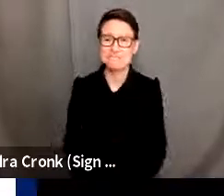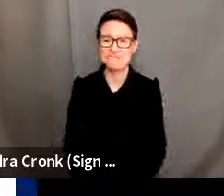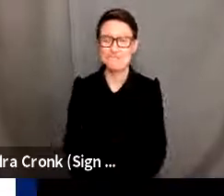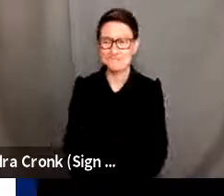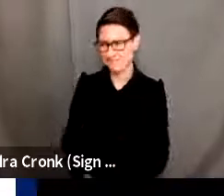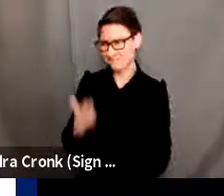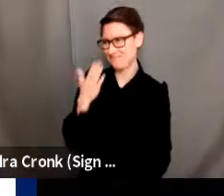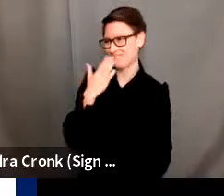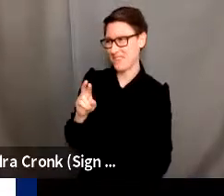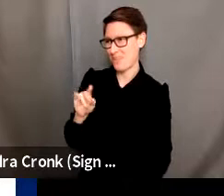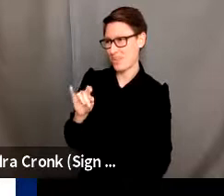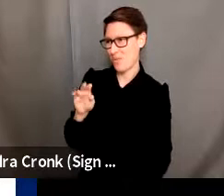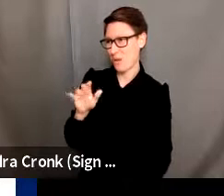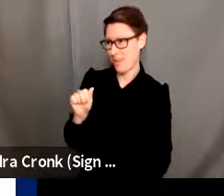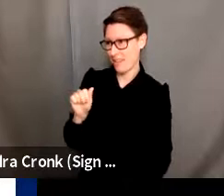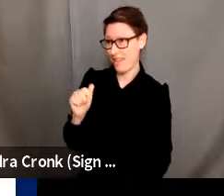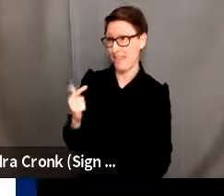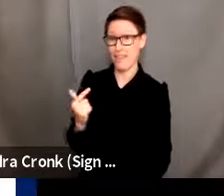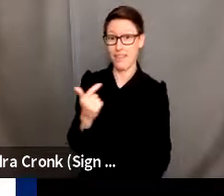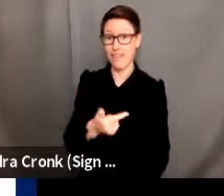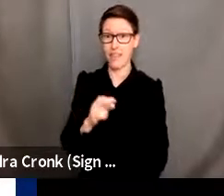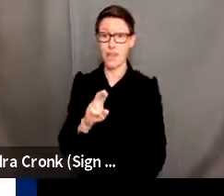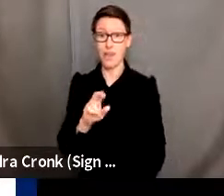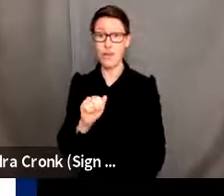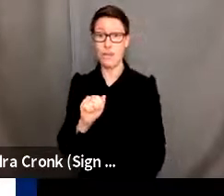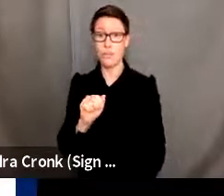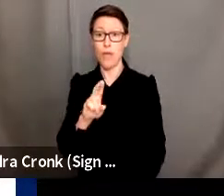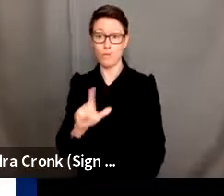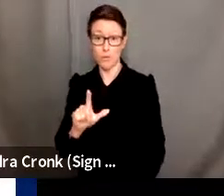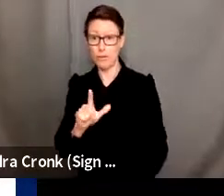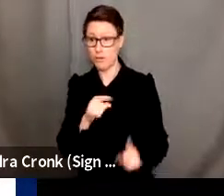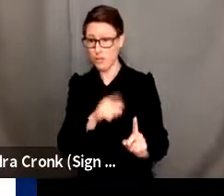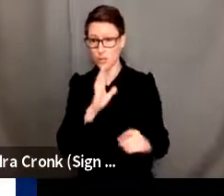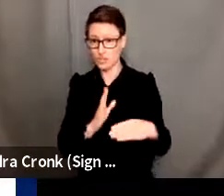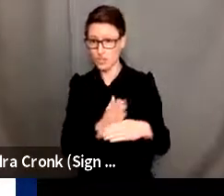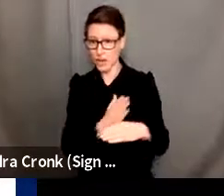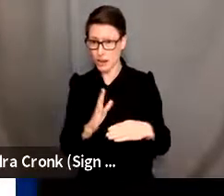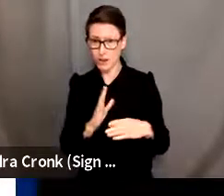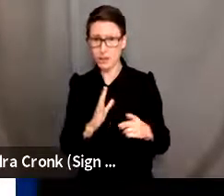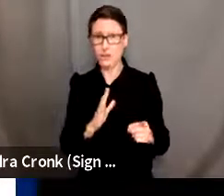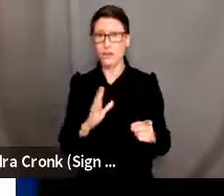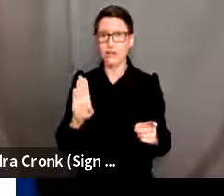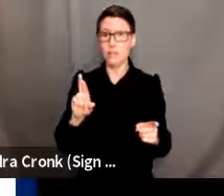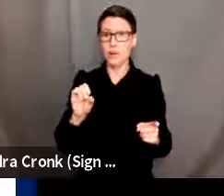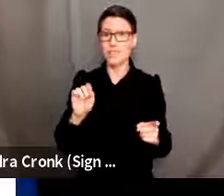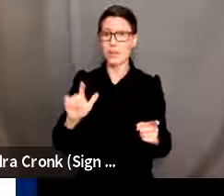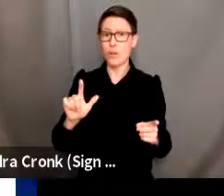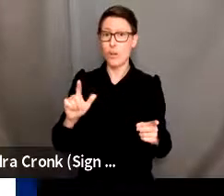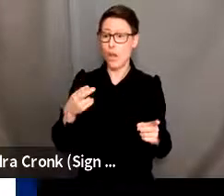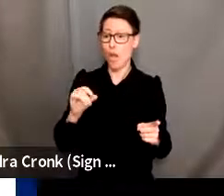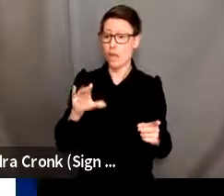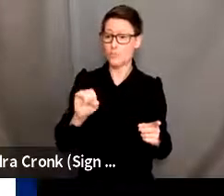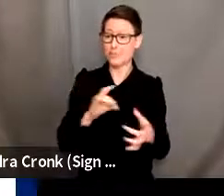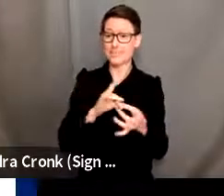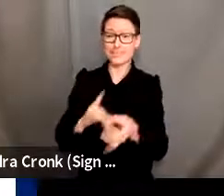And I believe Raul's going to share on the next slide. It's your Bristol Hospice Veteran to Veterans. Hi, and thank